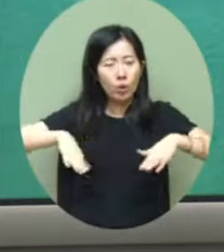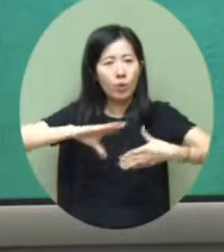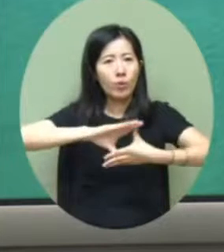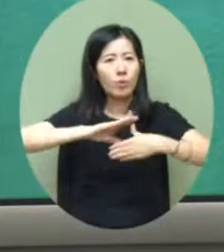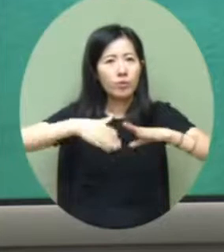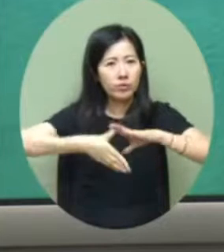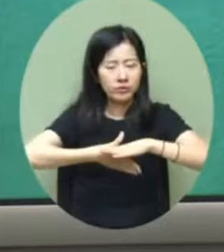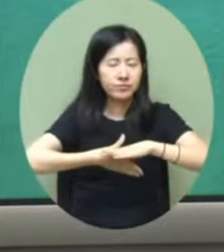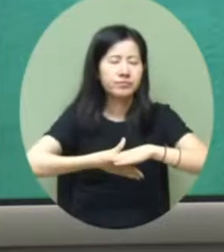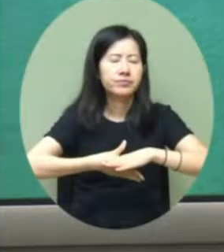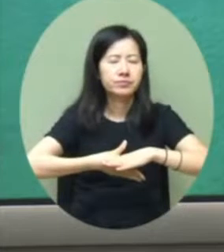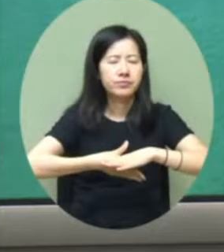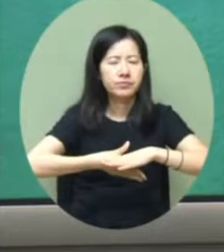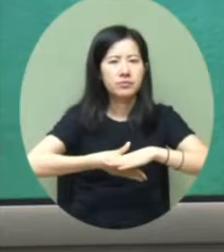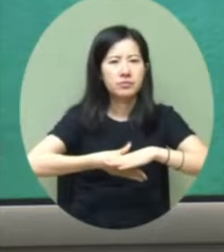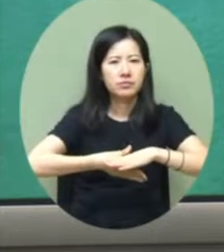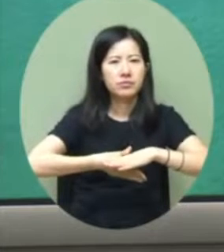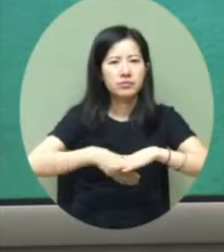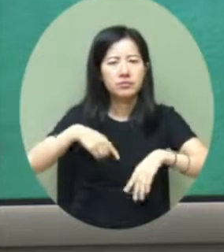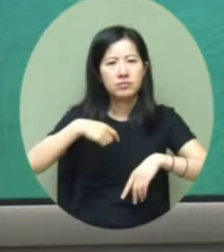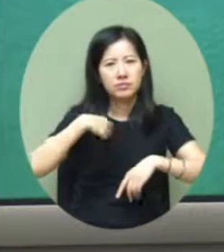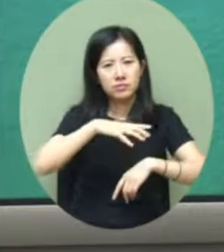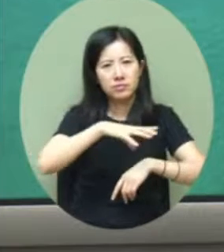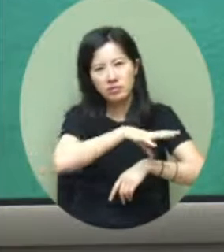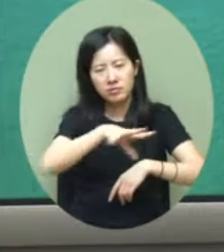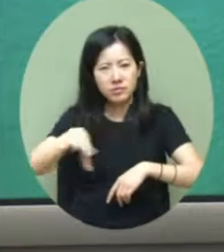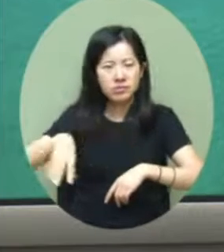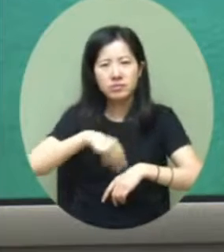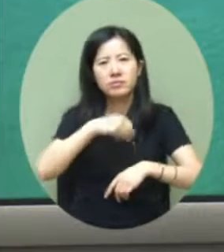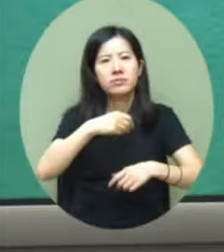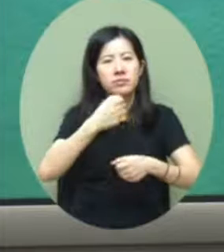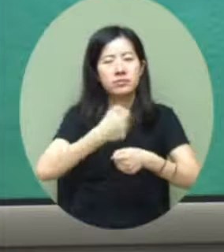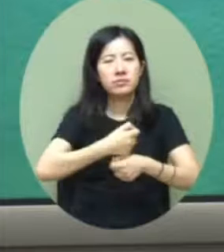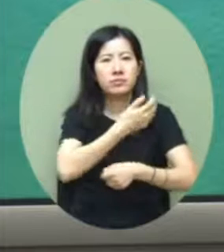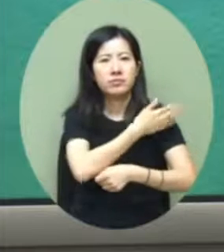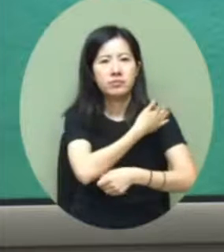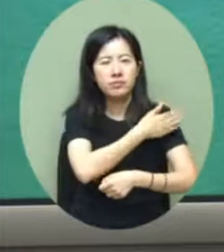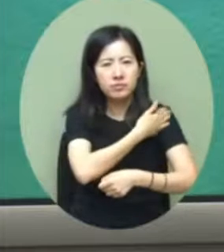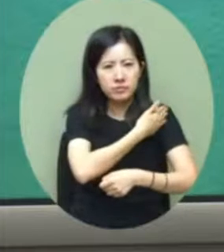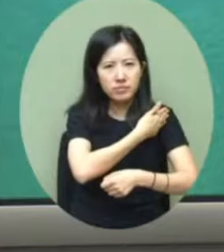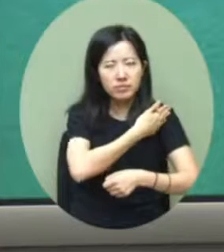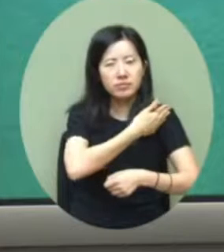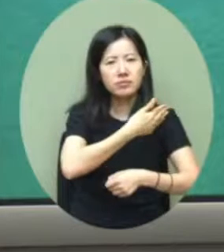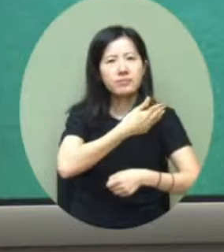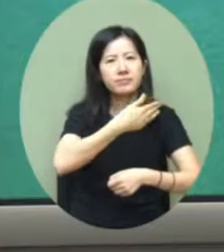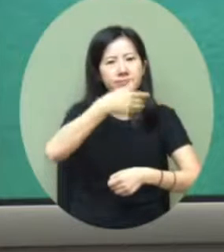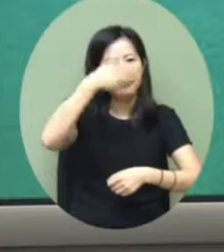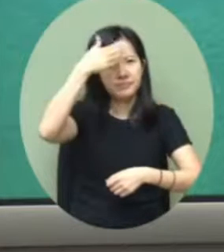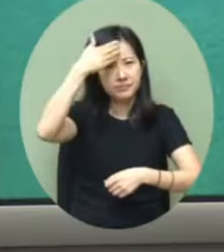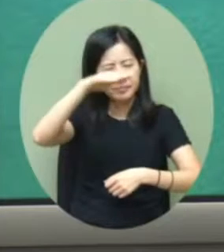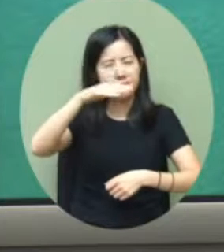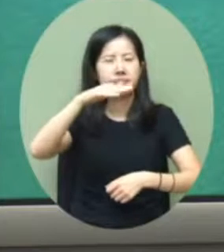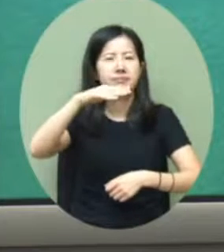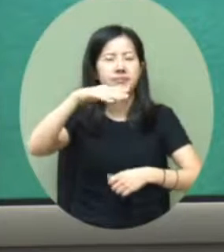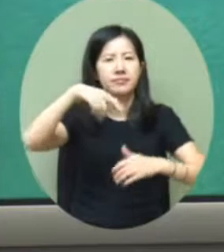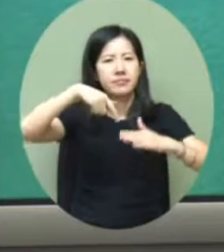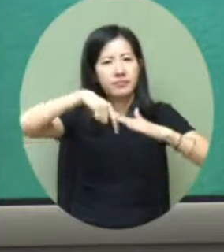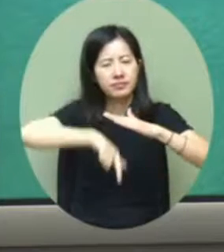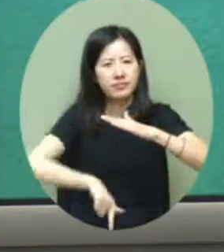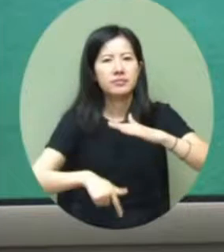contractors and construction companies all have a role to play.